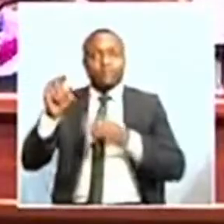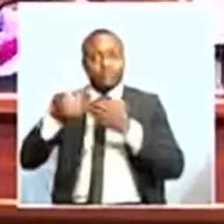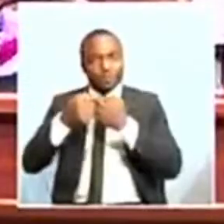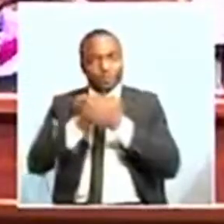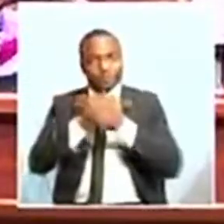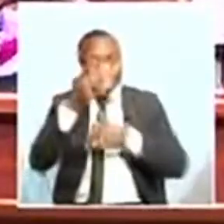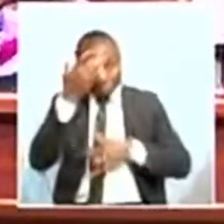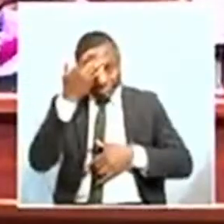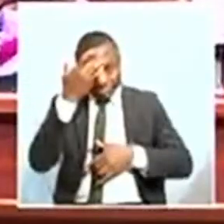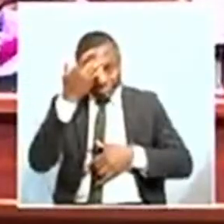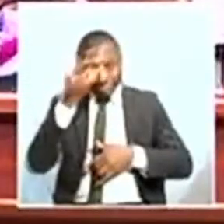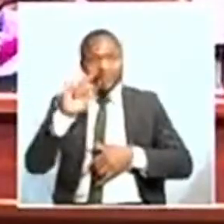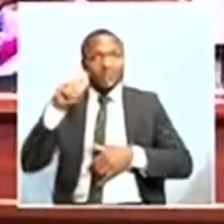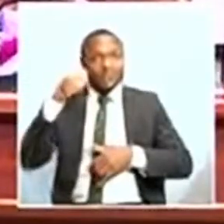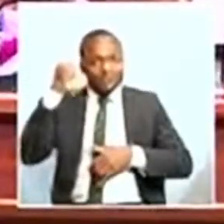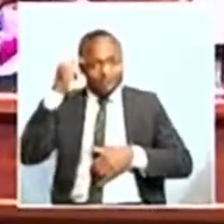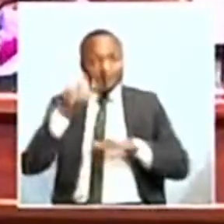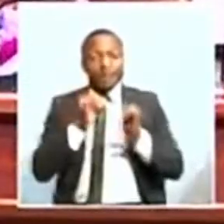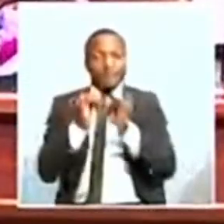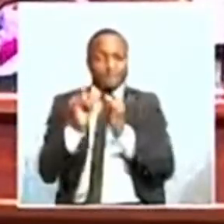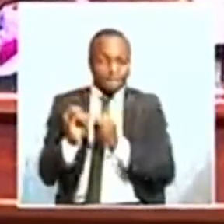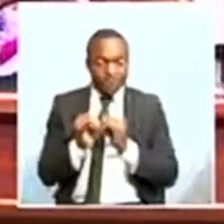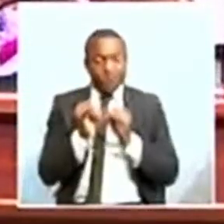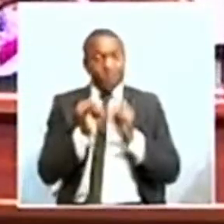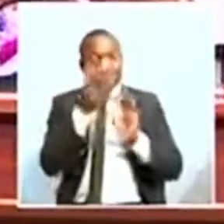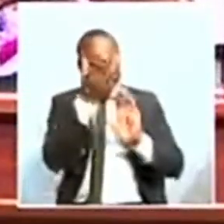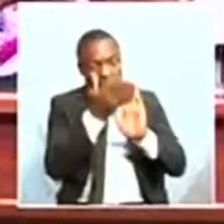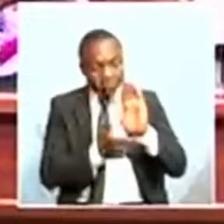has implemented the following measures.